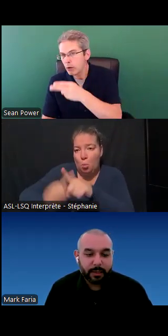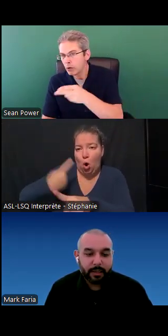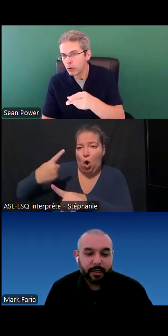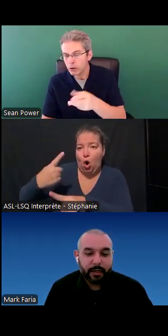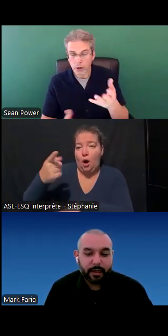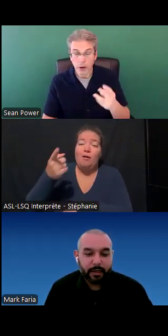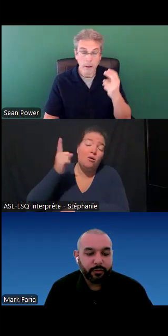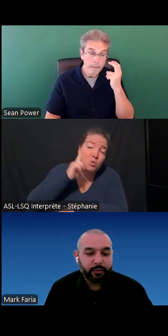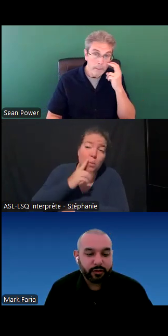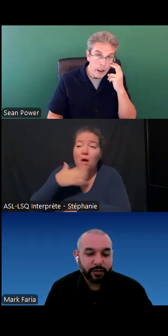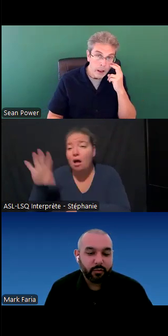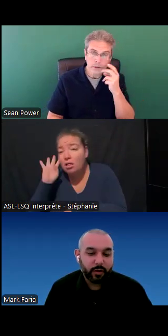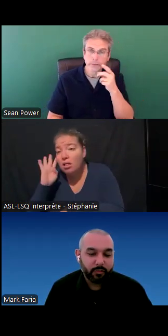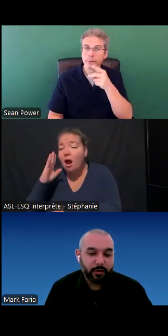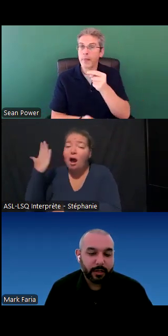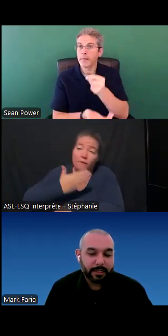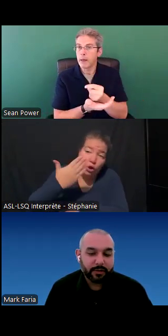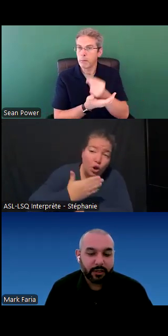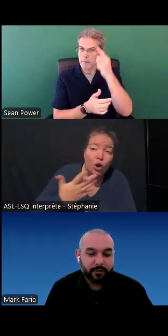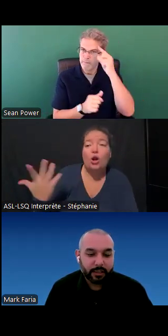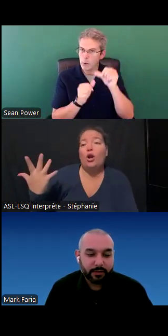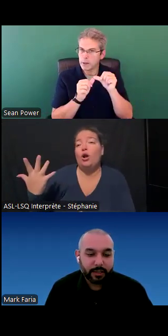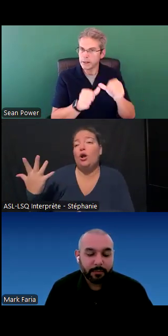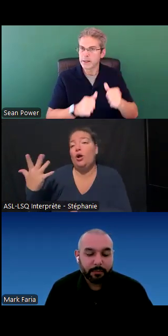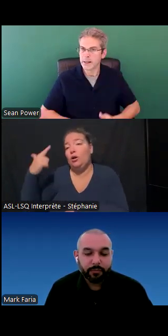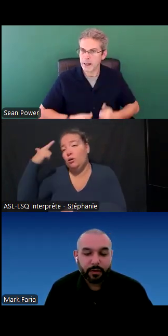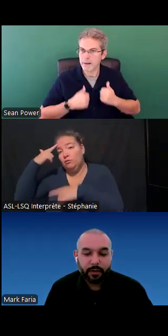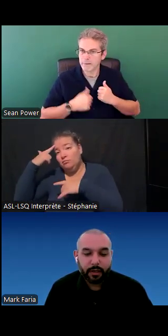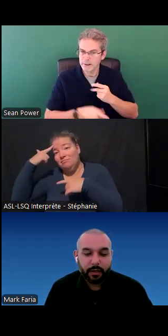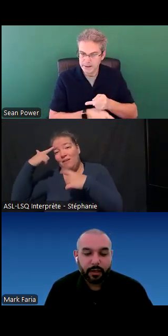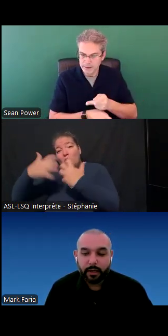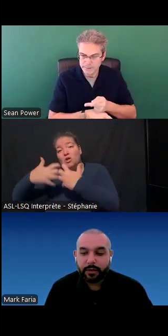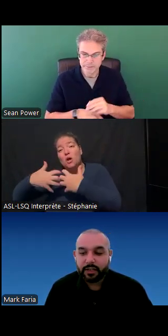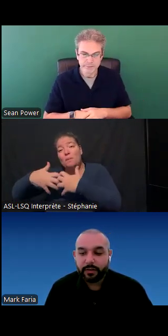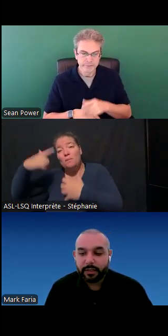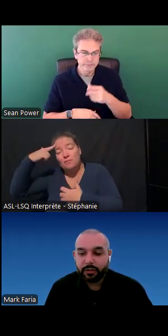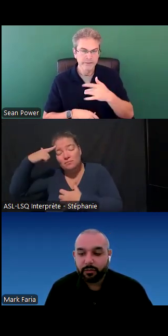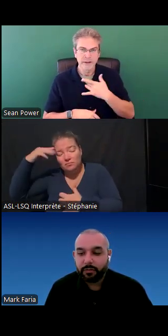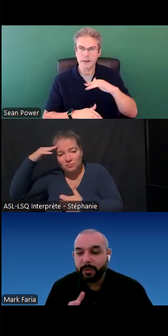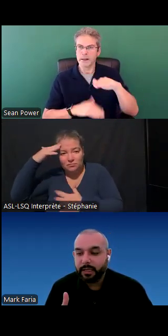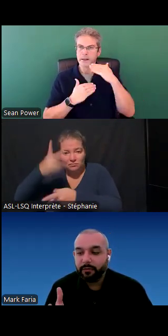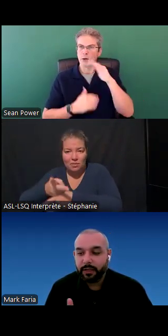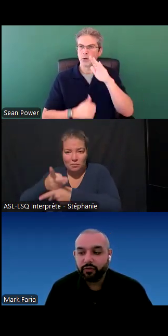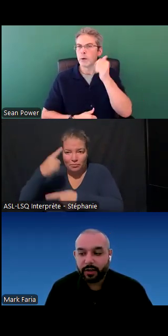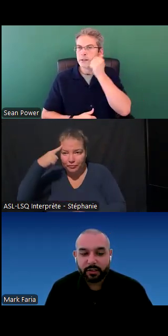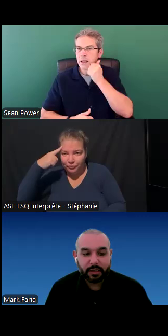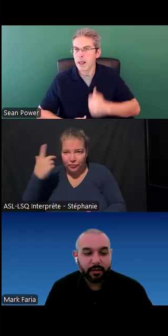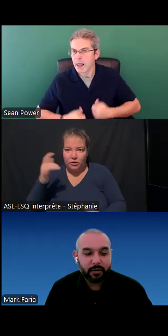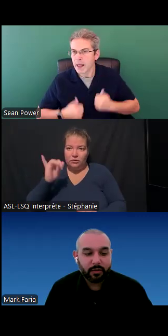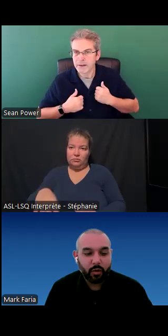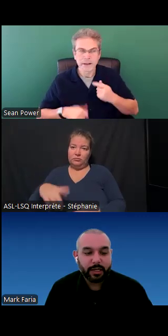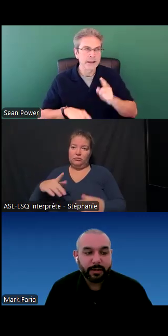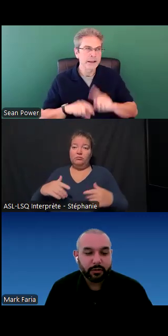therapy, if you're restricted in one or more activity of daily living, and stuff like that. So speaking, feeding,